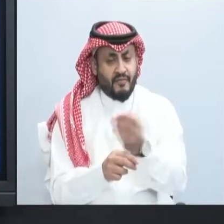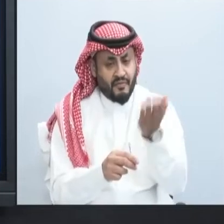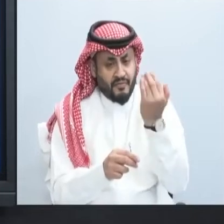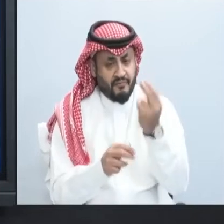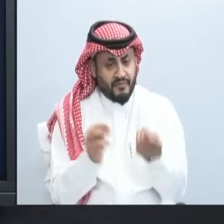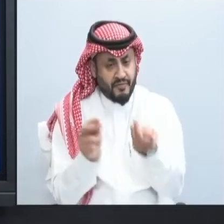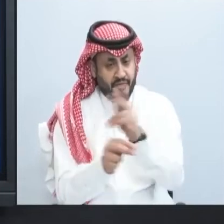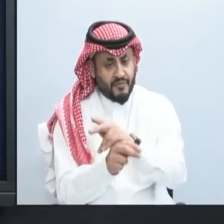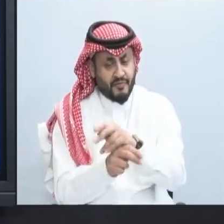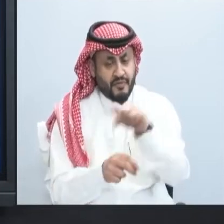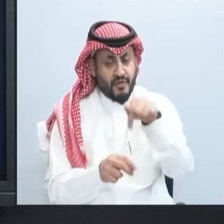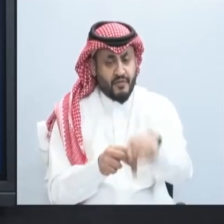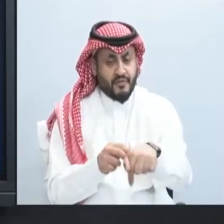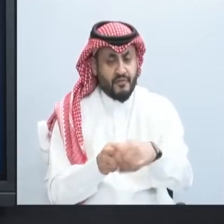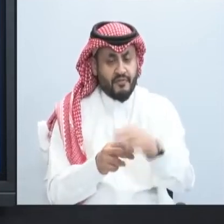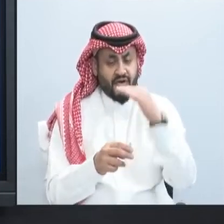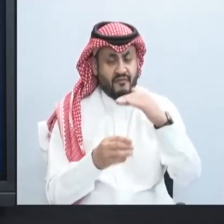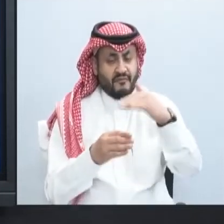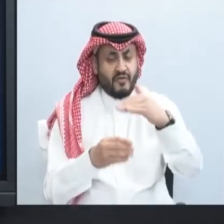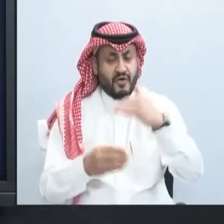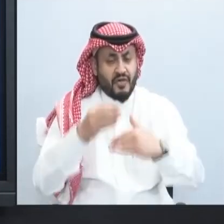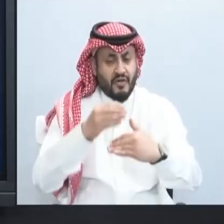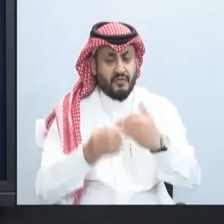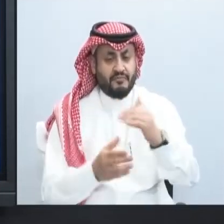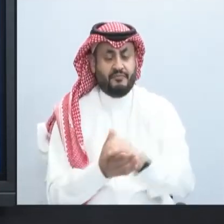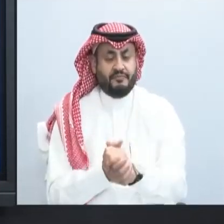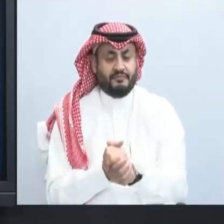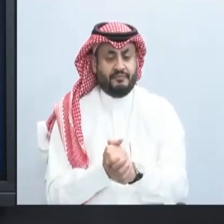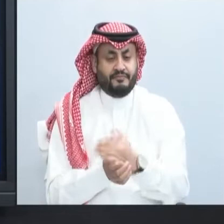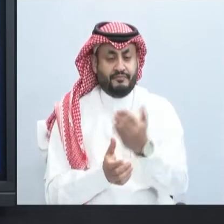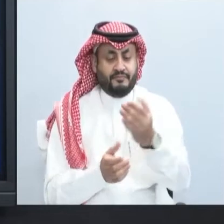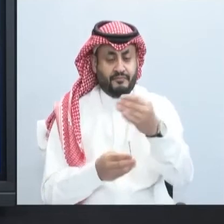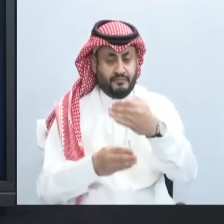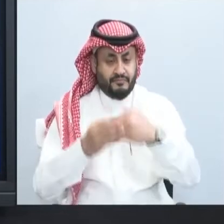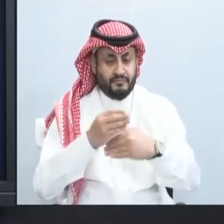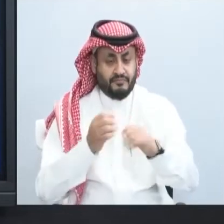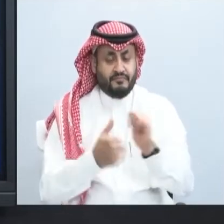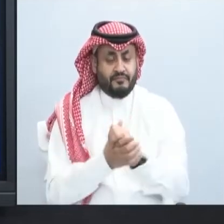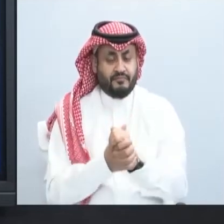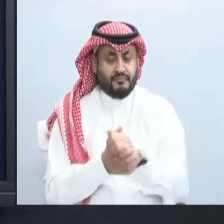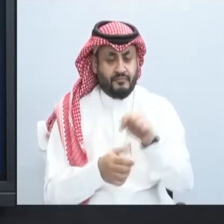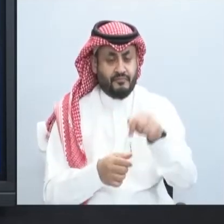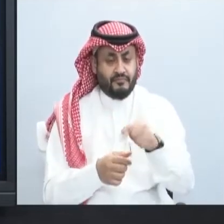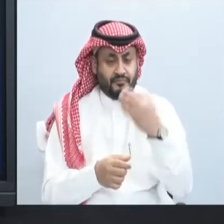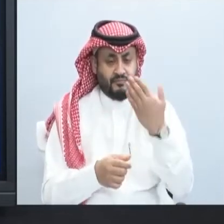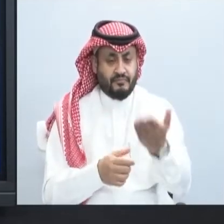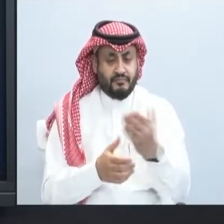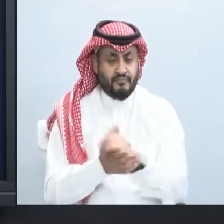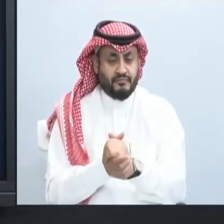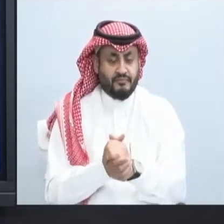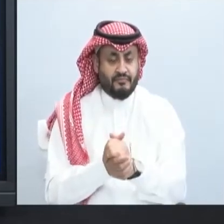the past, as you can see here, and to put the verbs in the present, as we can see